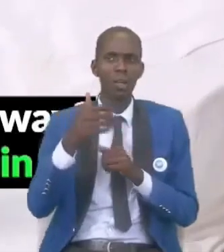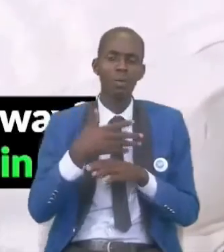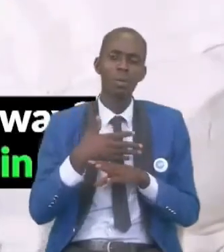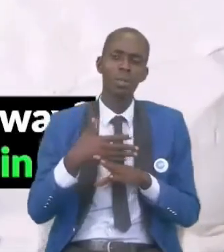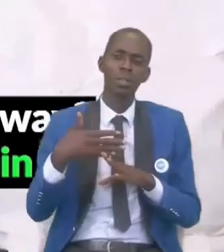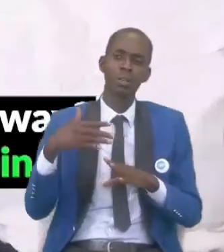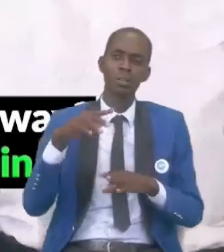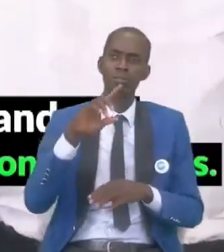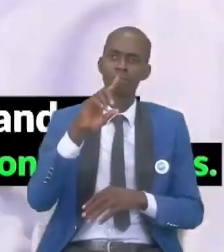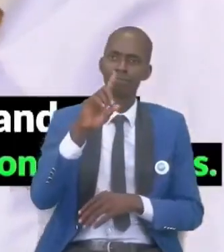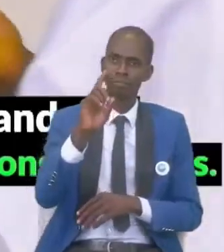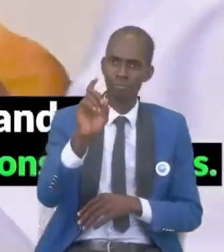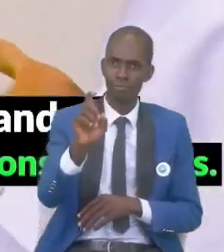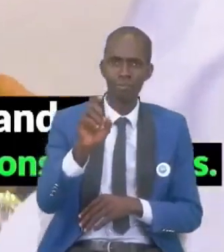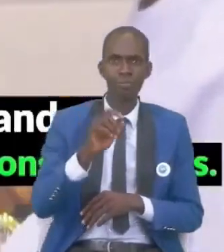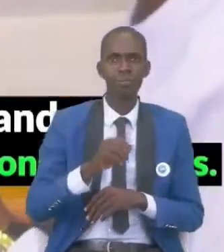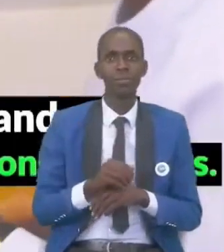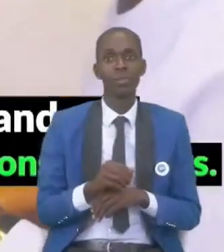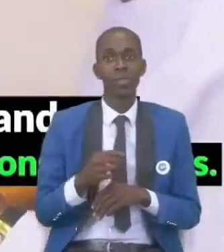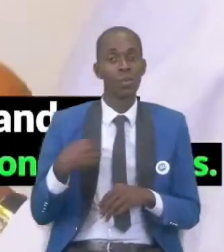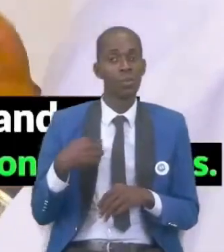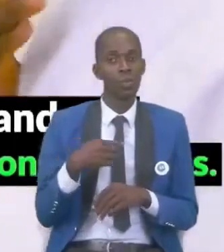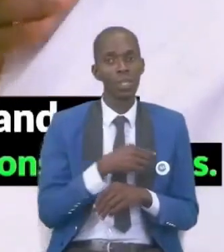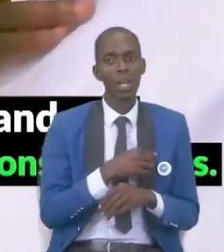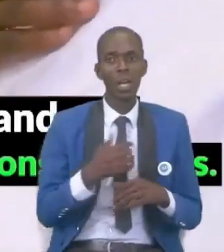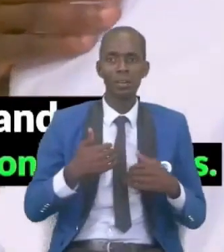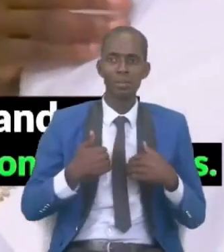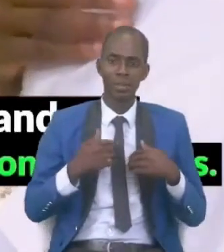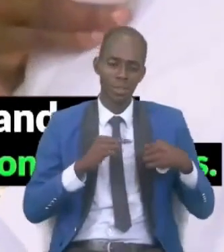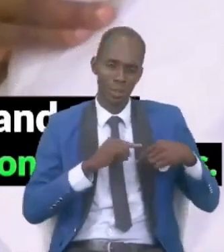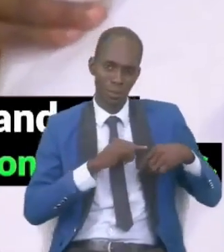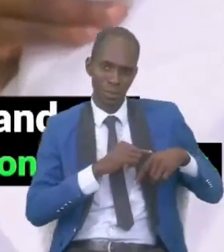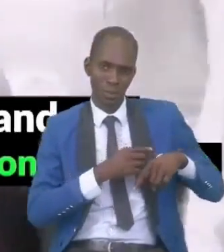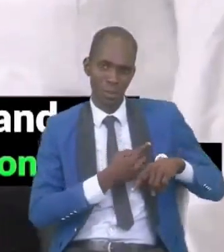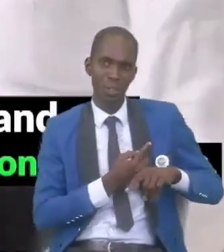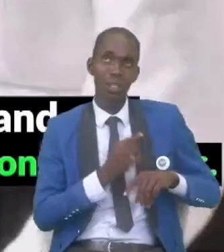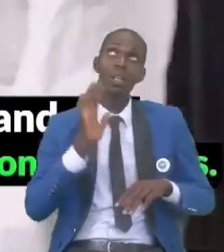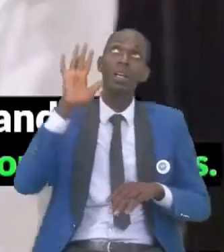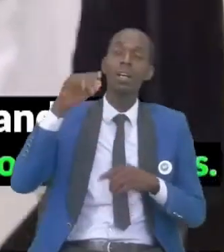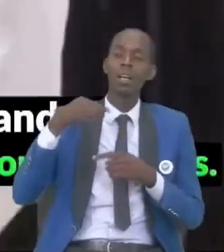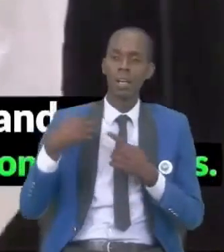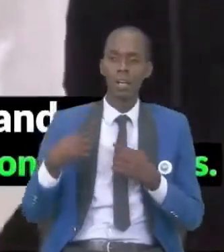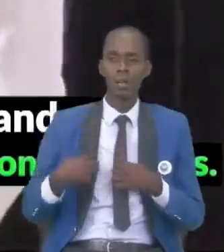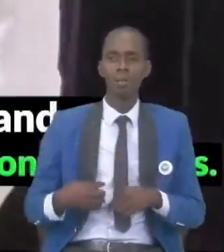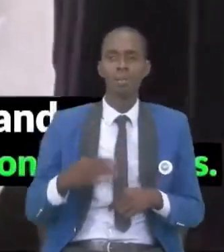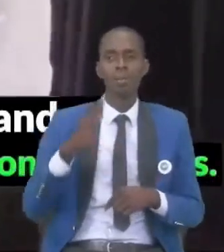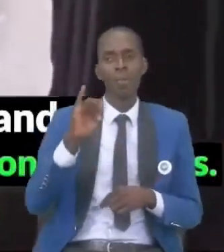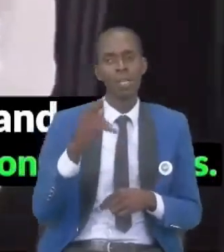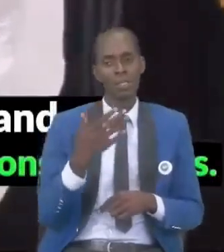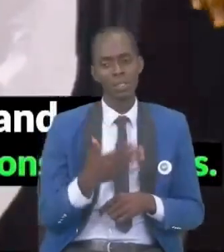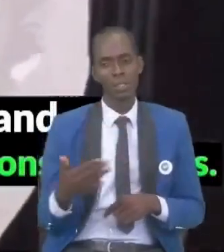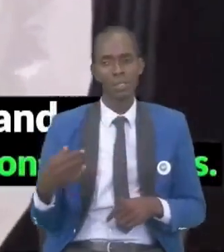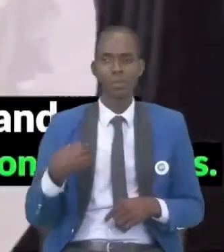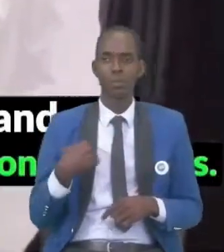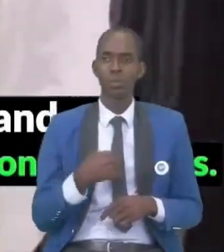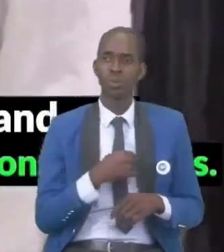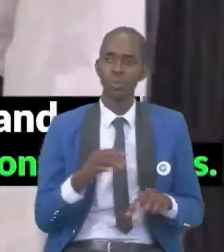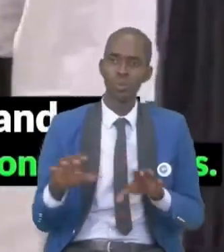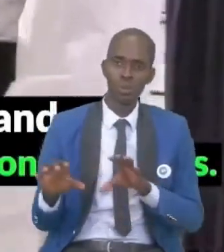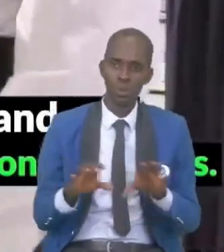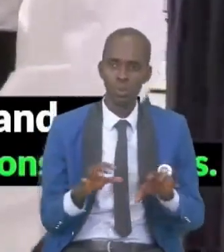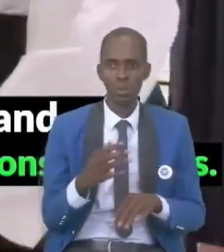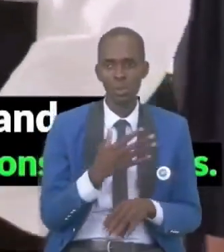away? We have grieved his heart by the things we do